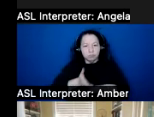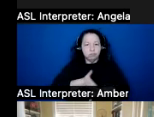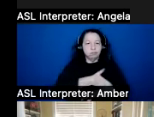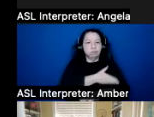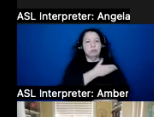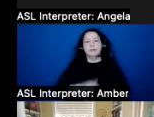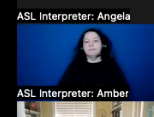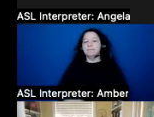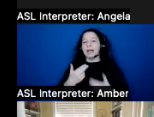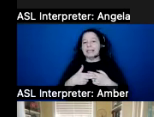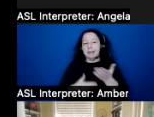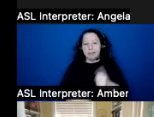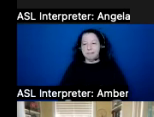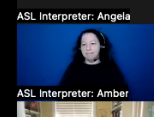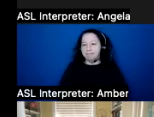Okay.